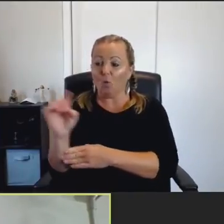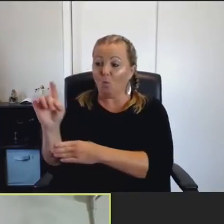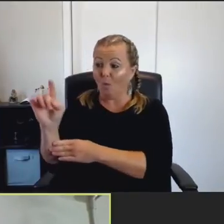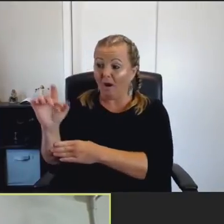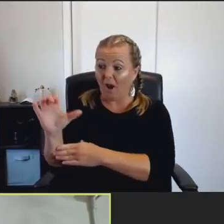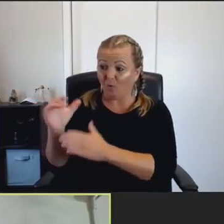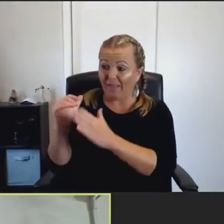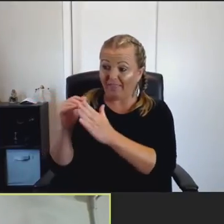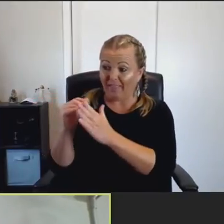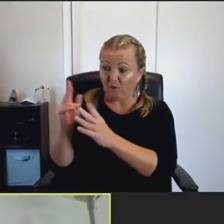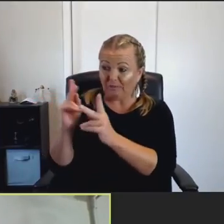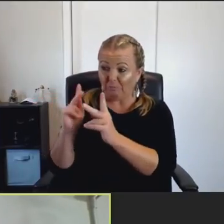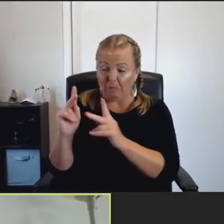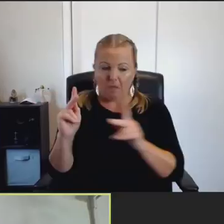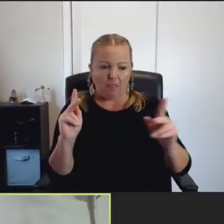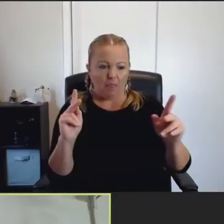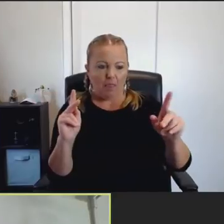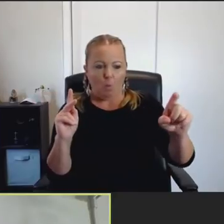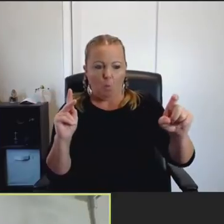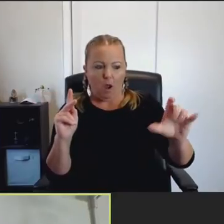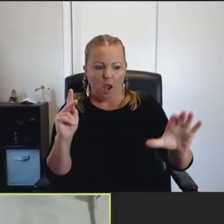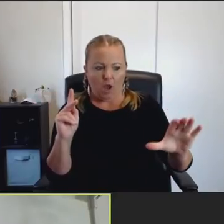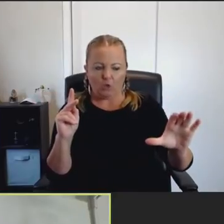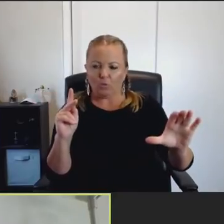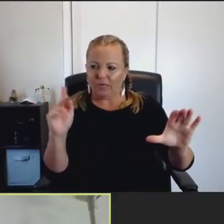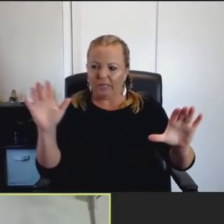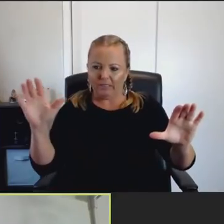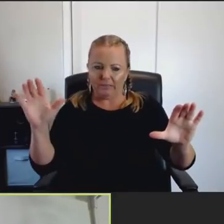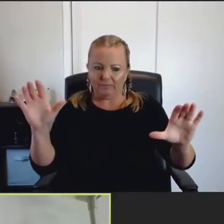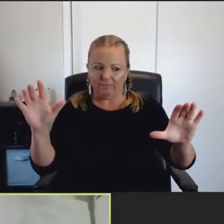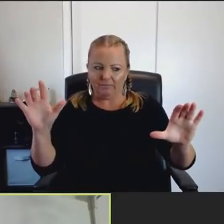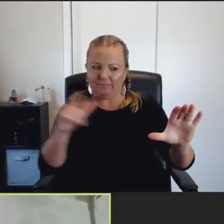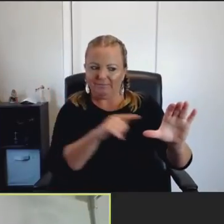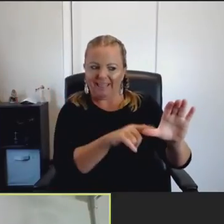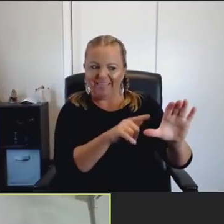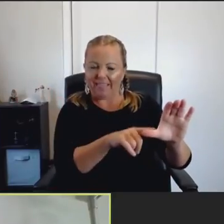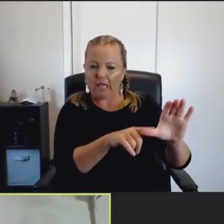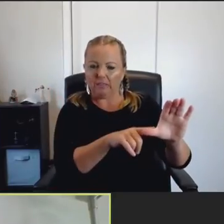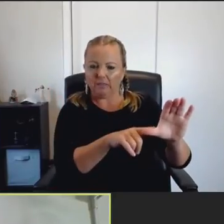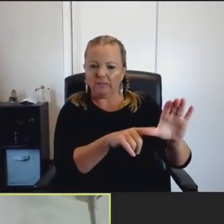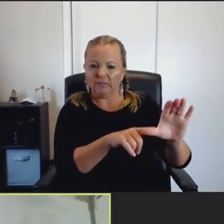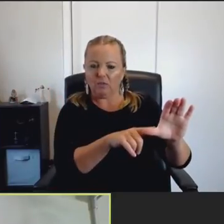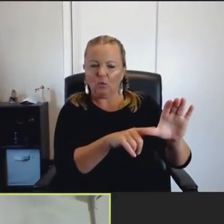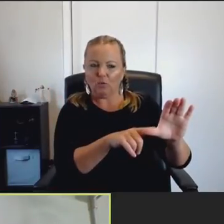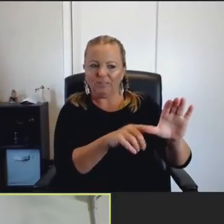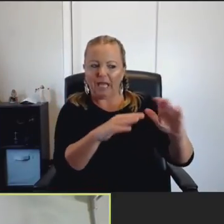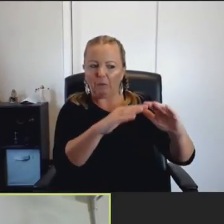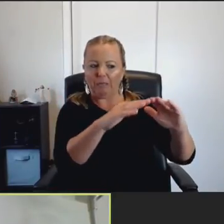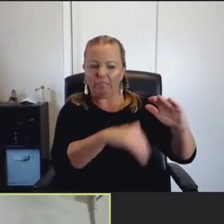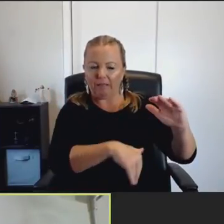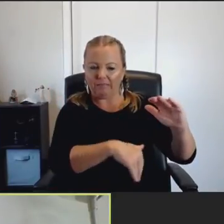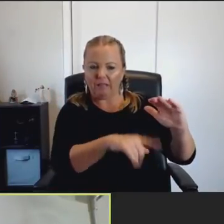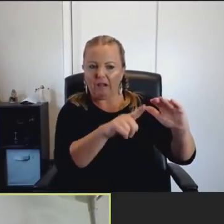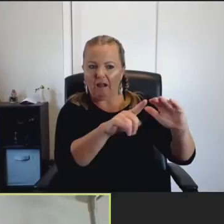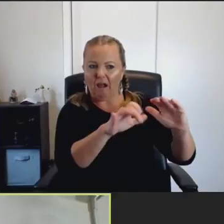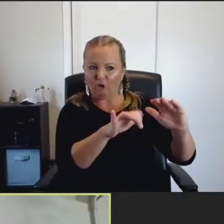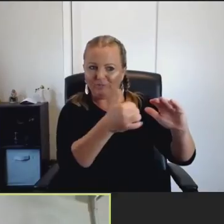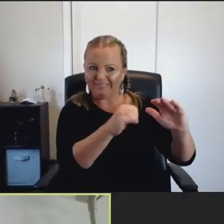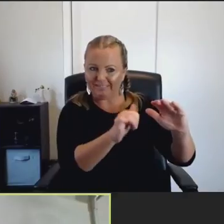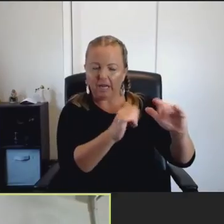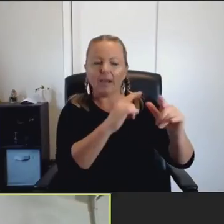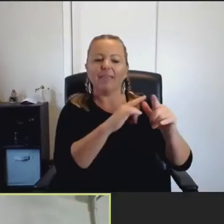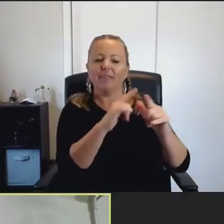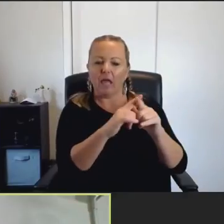population, which translates to like less than 110 cases, I think, in a 2-week period. And then we